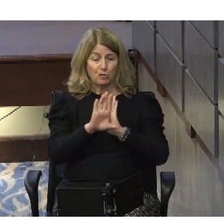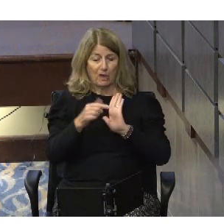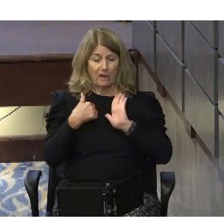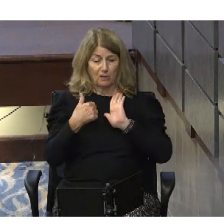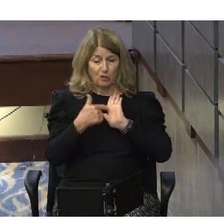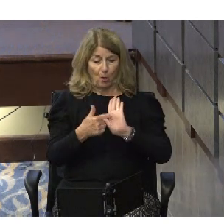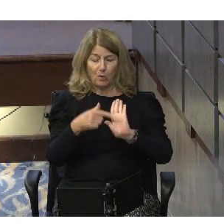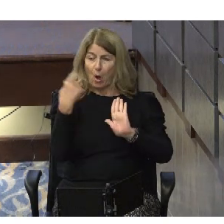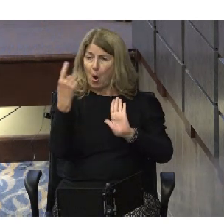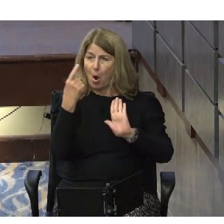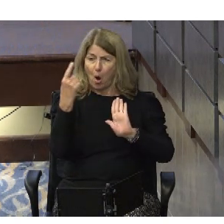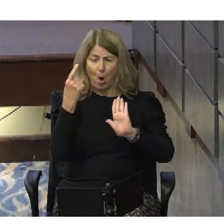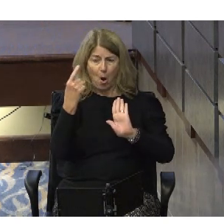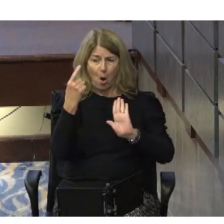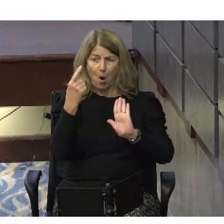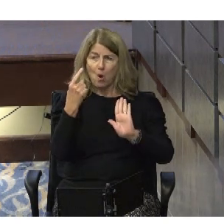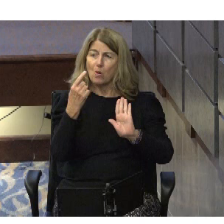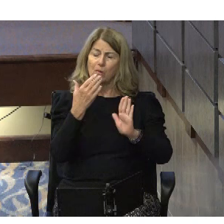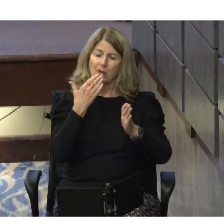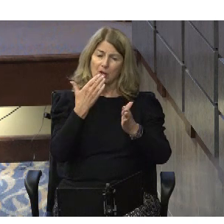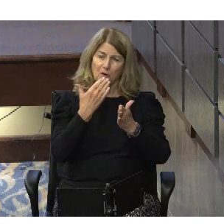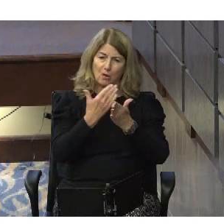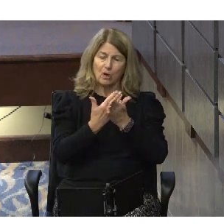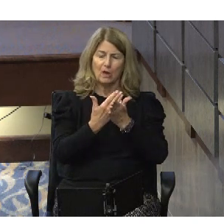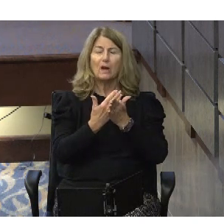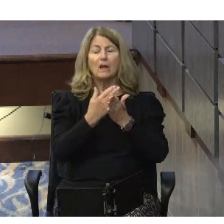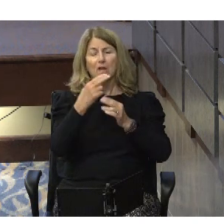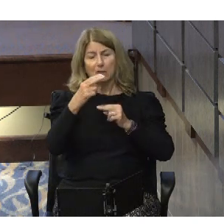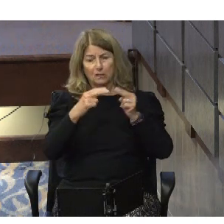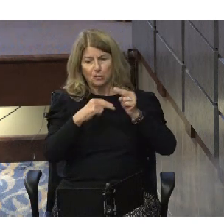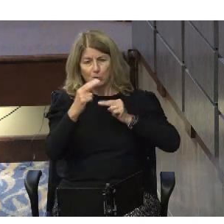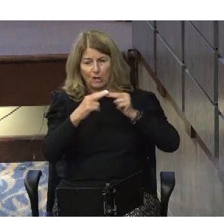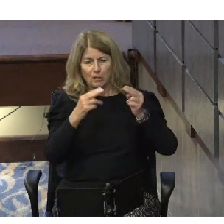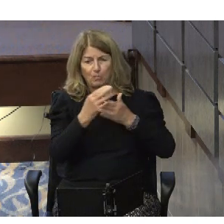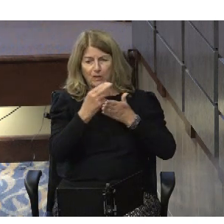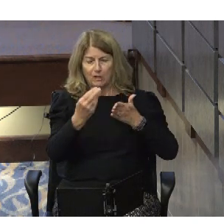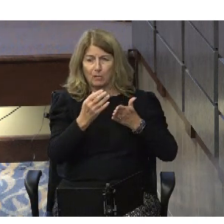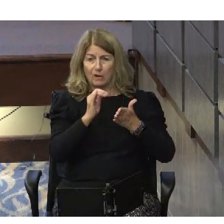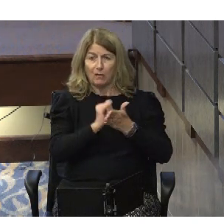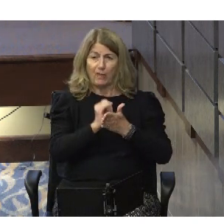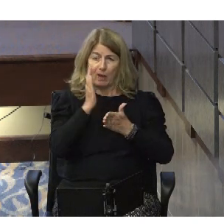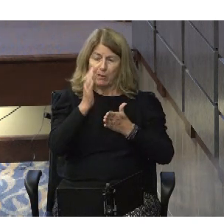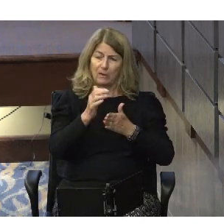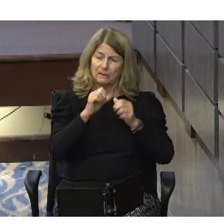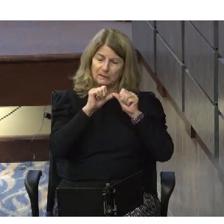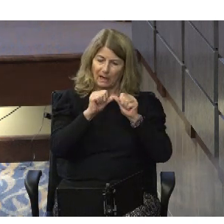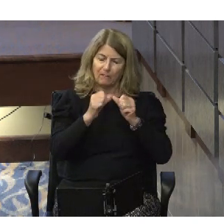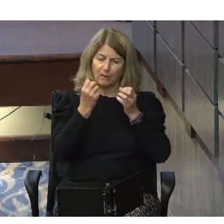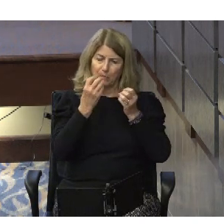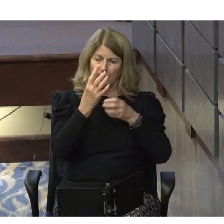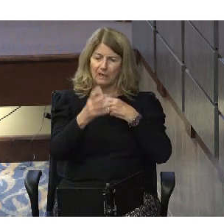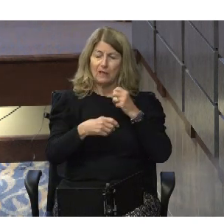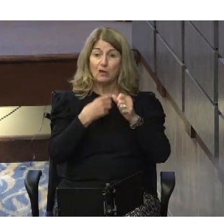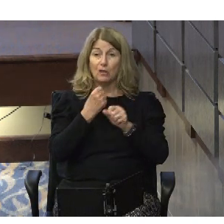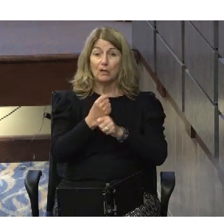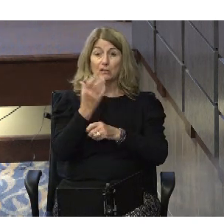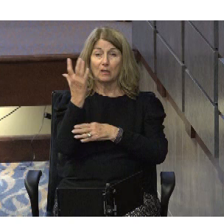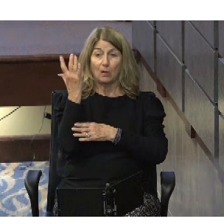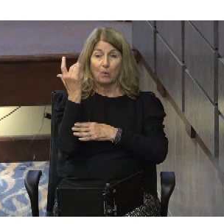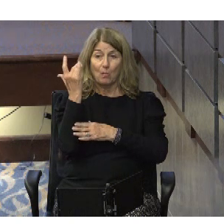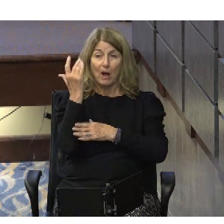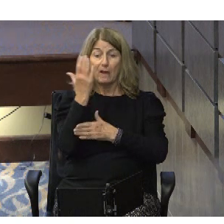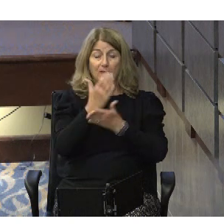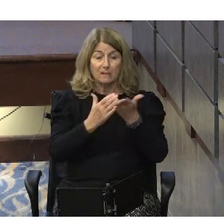going to be high-end construction materials that'll last and hold up to the elements for years to come. Now, why do some units not have